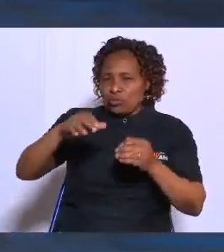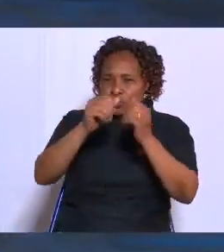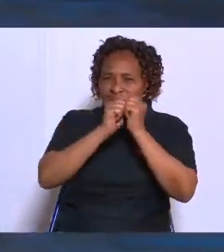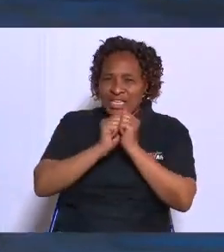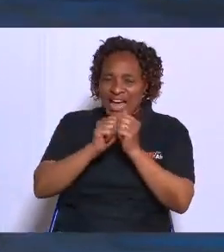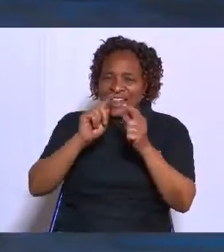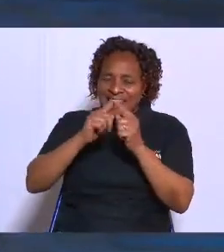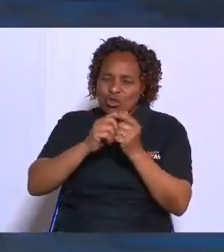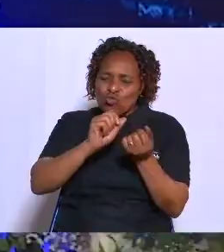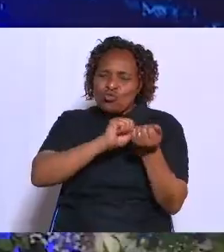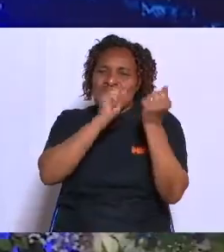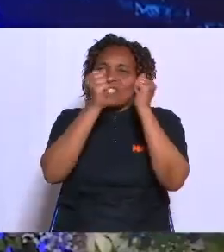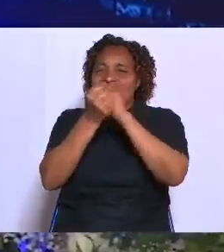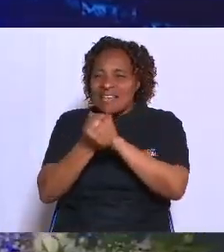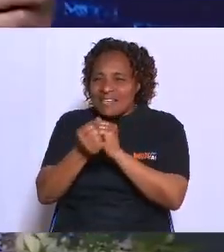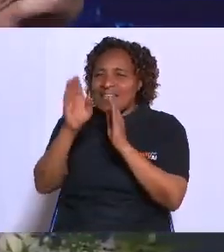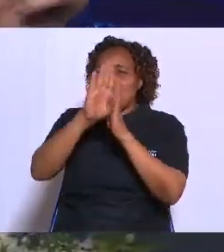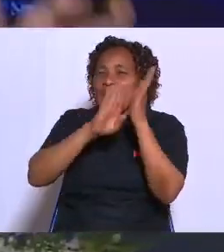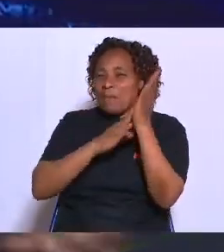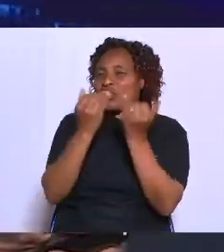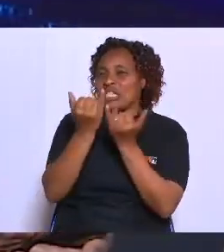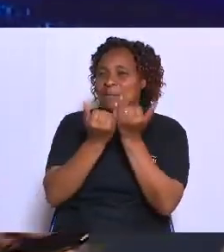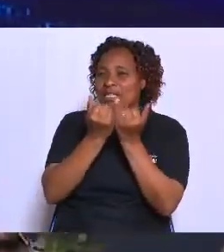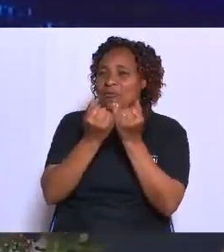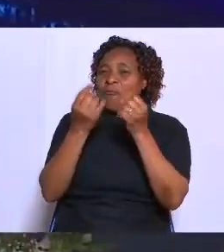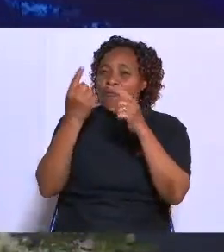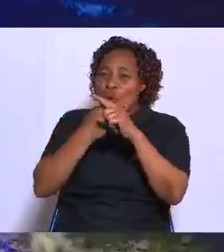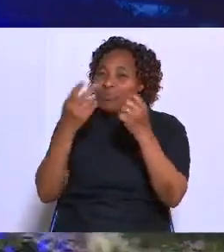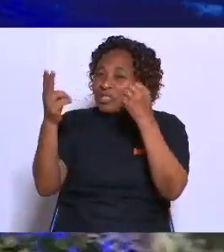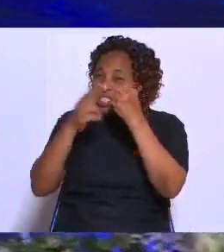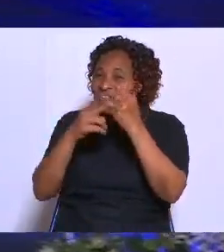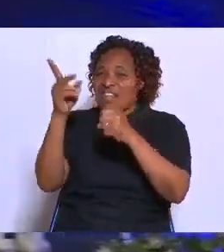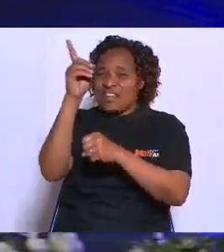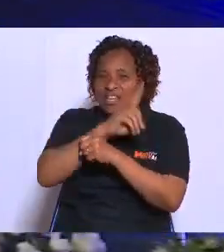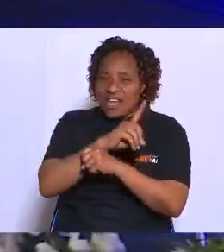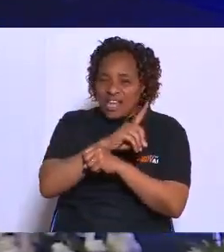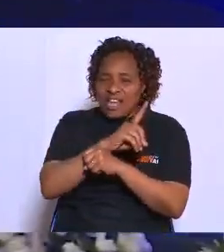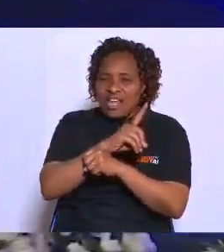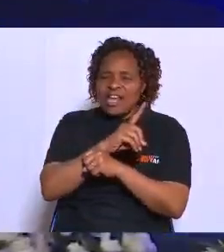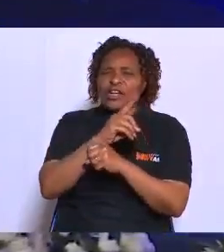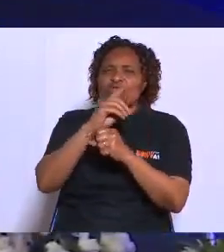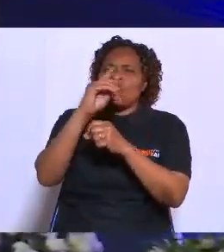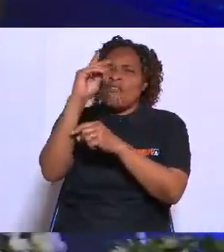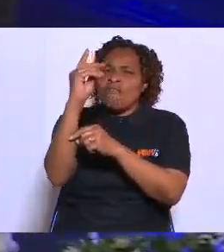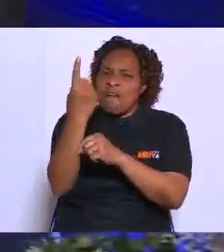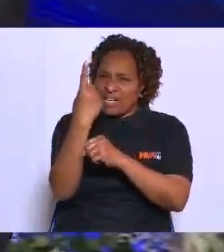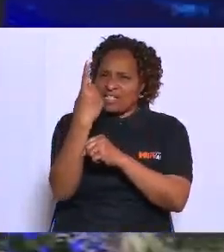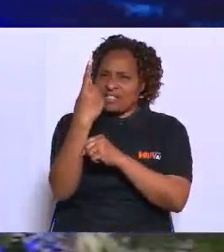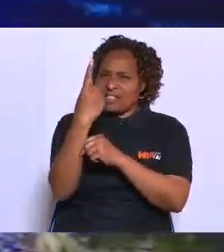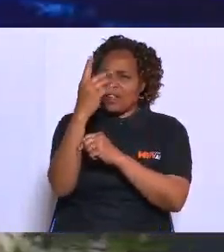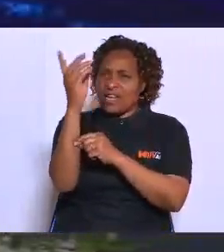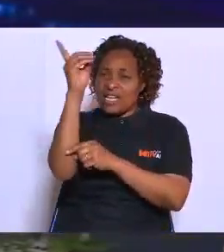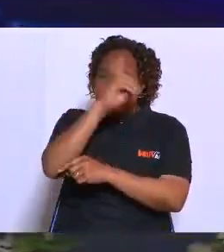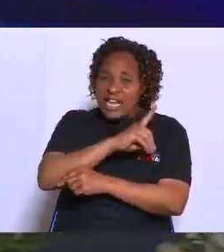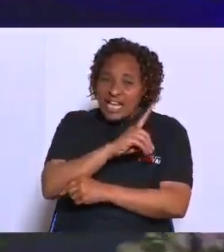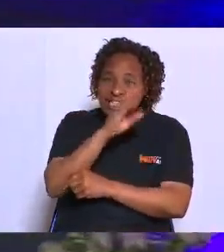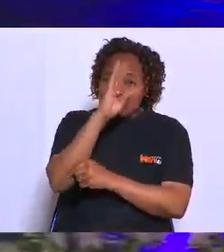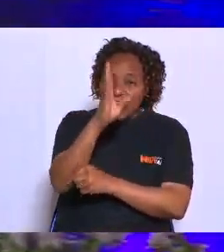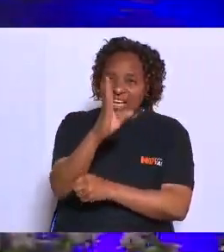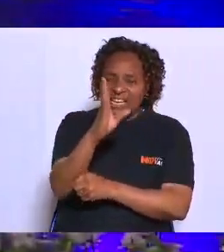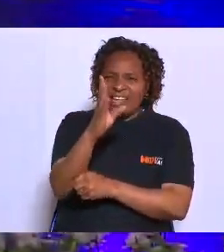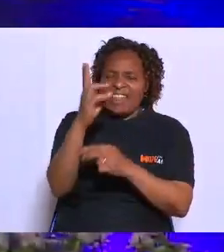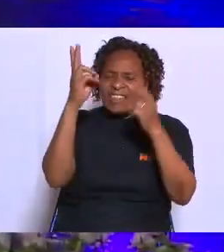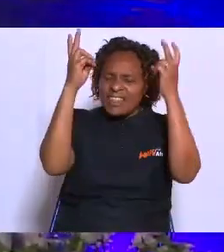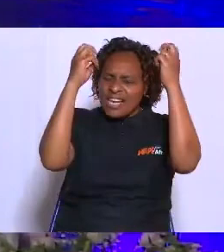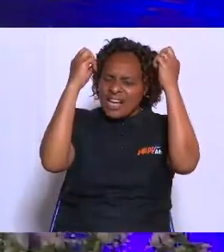of the Bible Sabbath from the seventh day Saturday or subata to the first day Sunday and the devil